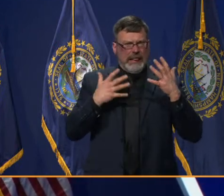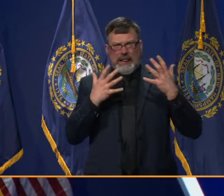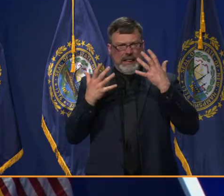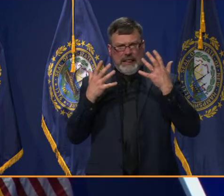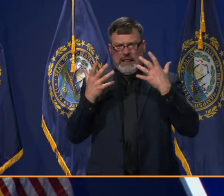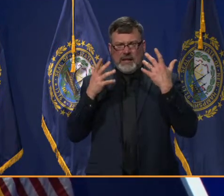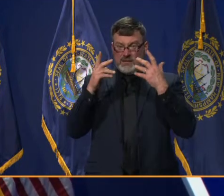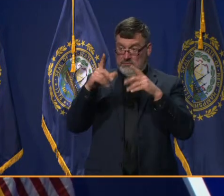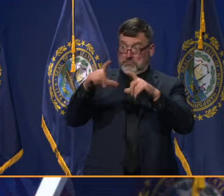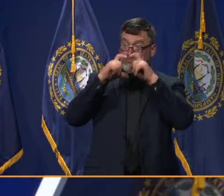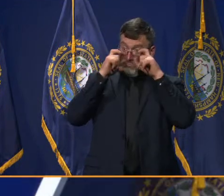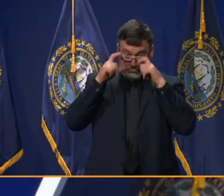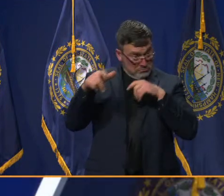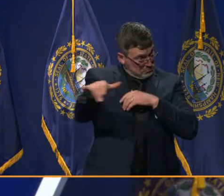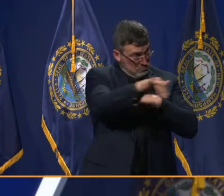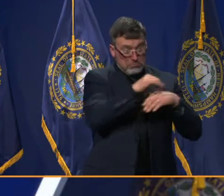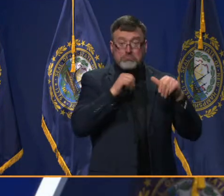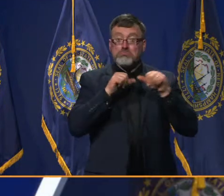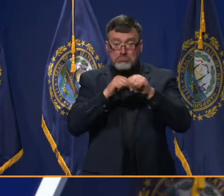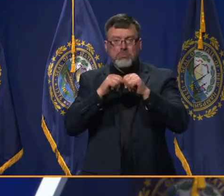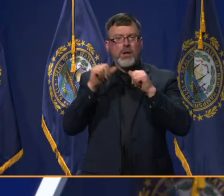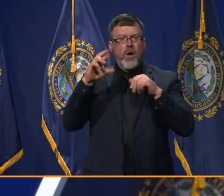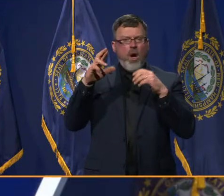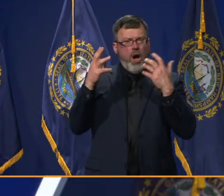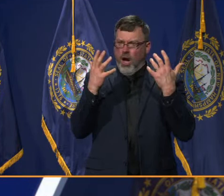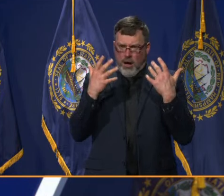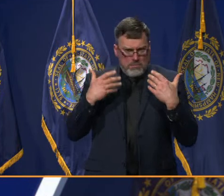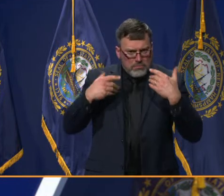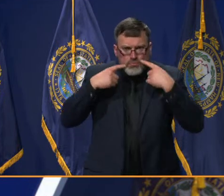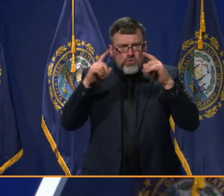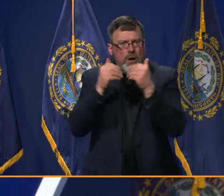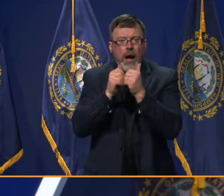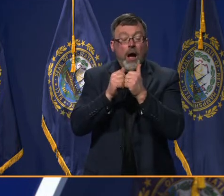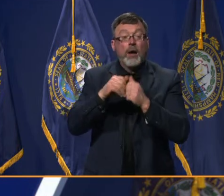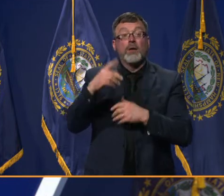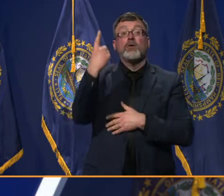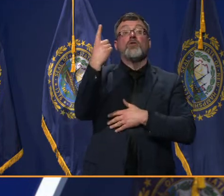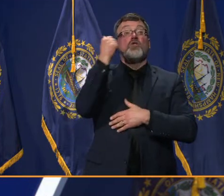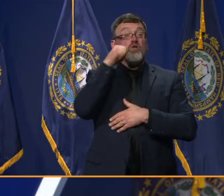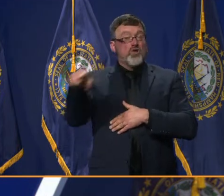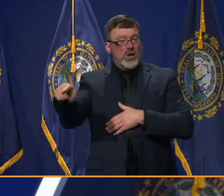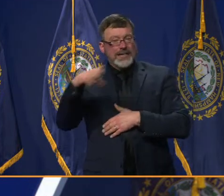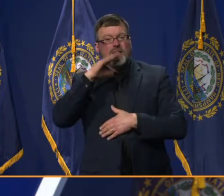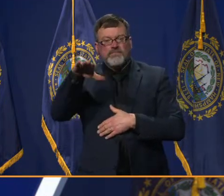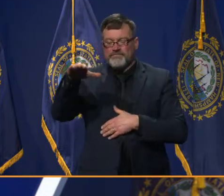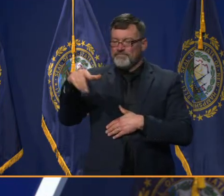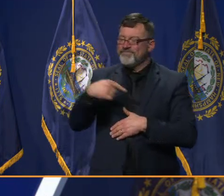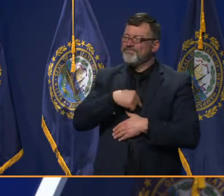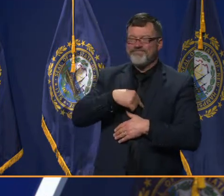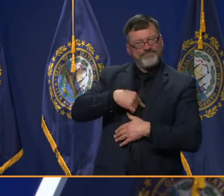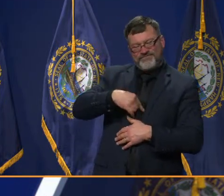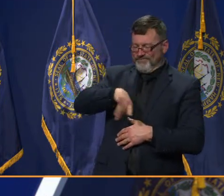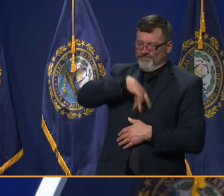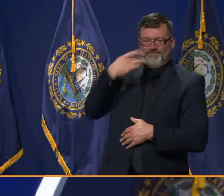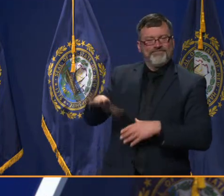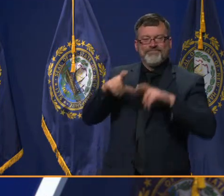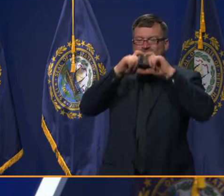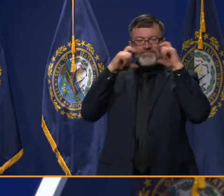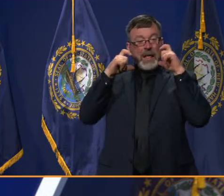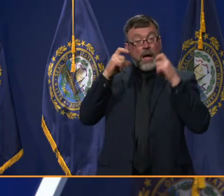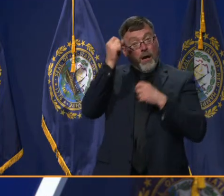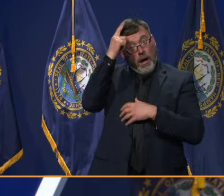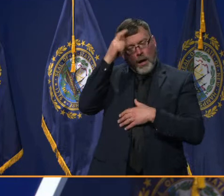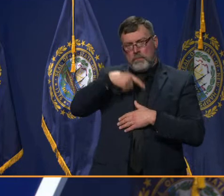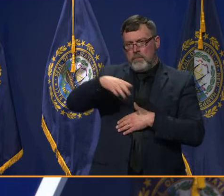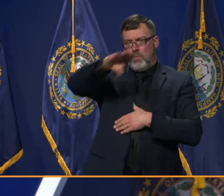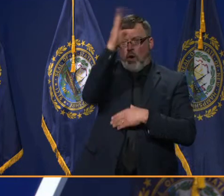working? And this little girl comes up to me. I apologize, I don't remember her name, but she said, I really don't like wearing it, but I never take